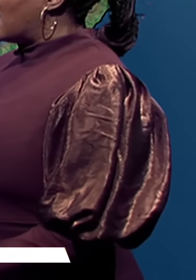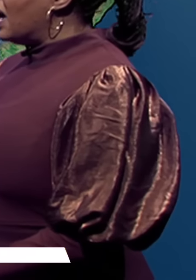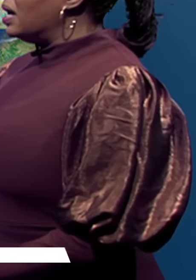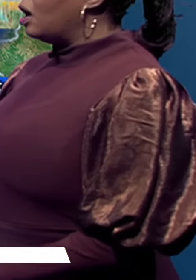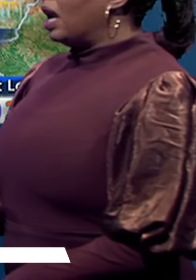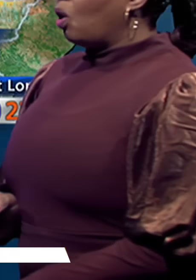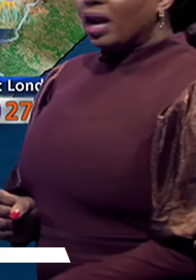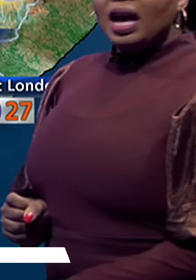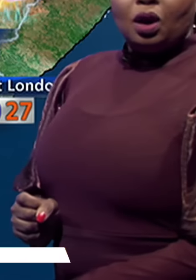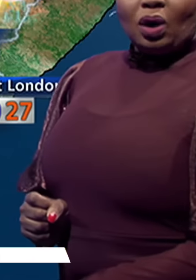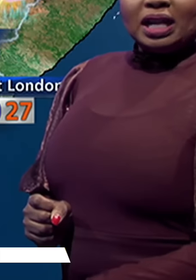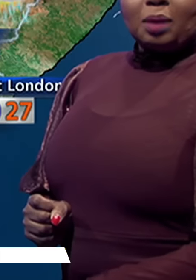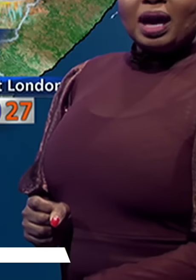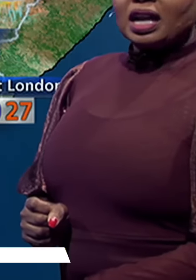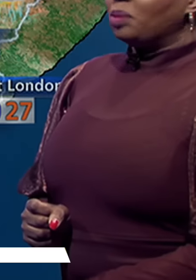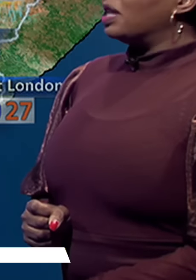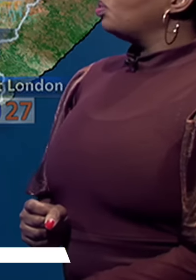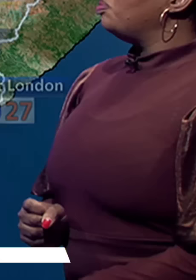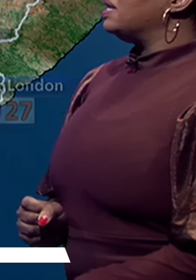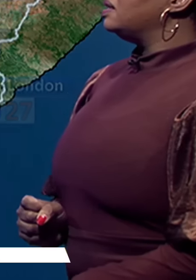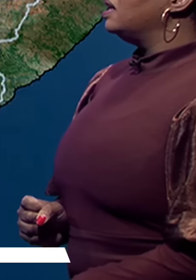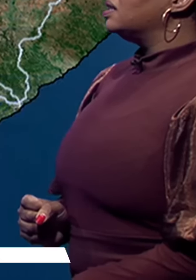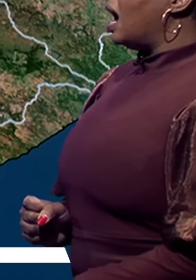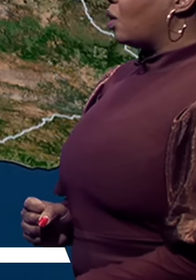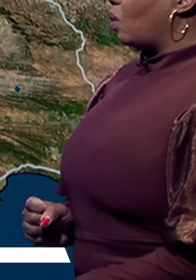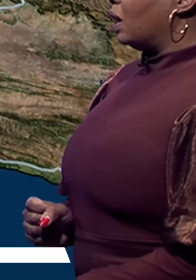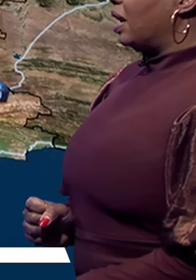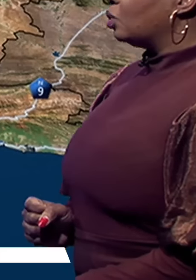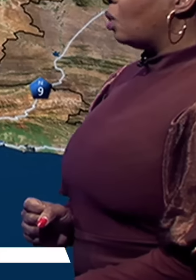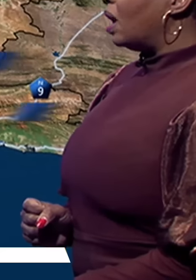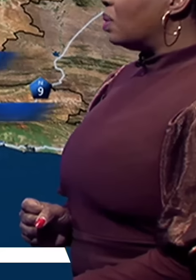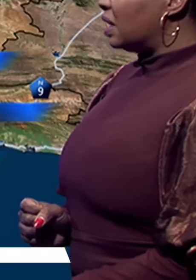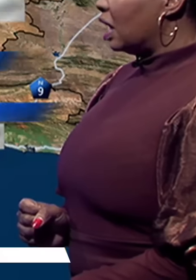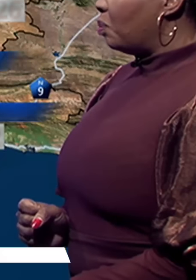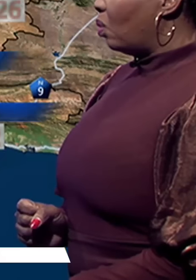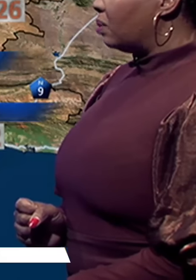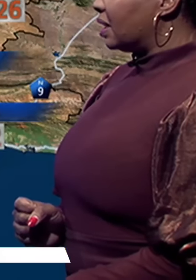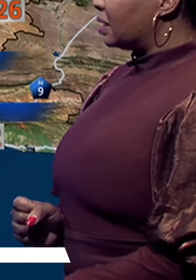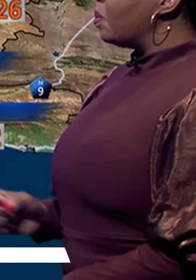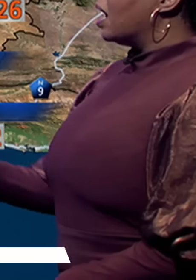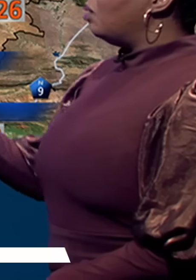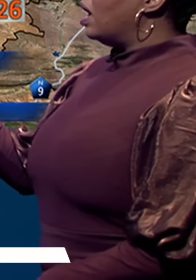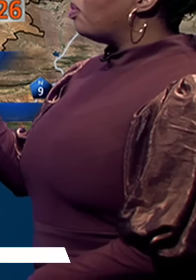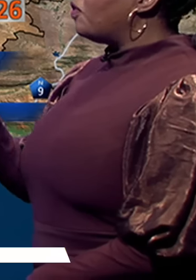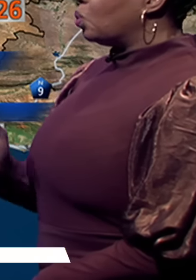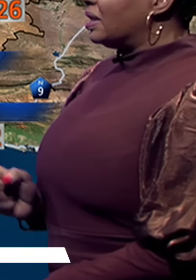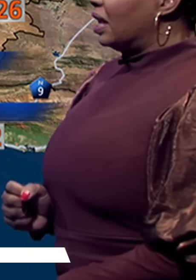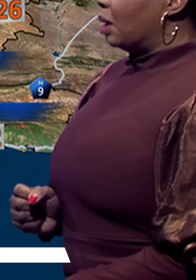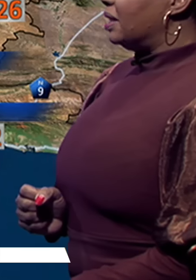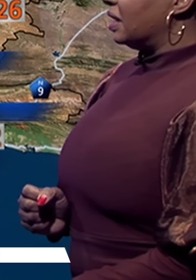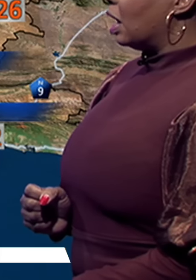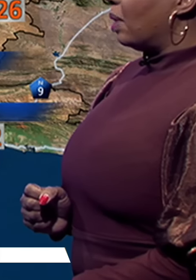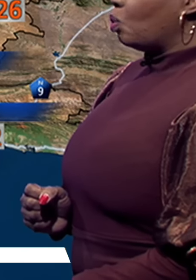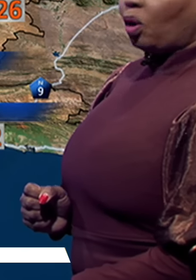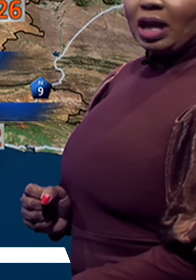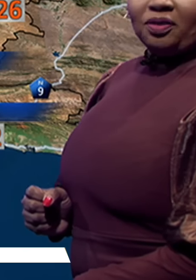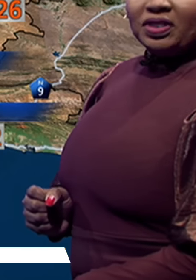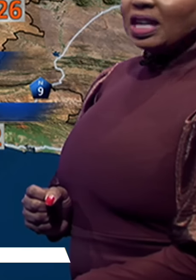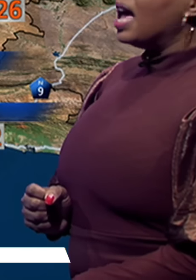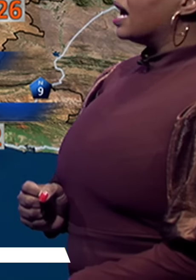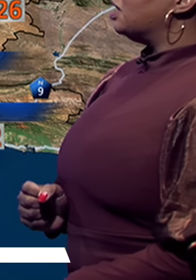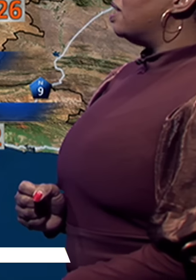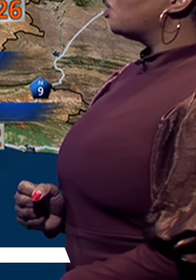35 Makhanda re lebelela gona le gona Qabega ka tše 23 go lebelela jalo go la Western Cape go la go SASA re lebelela Beaufort West le tlabe le tsene ka Marupa